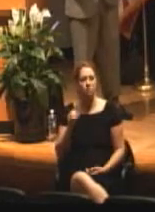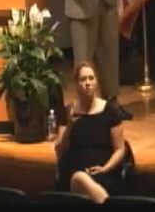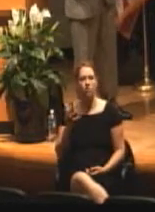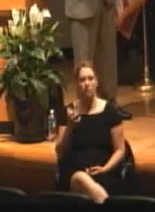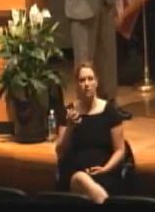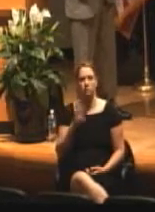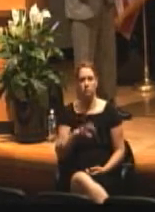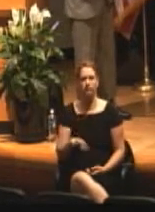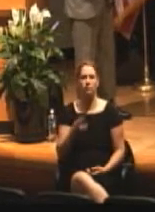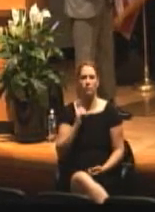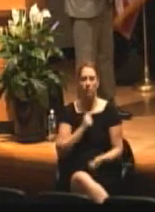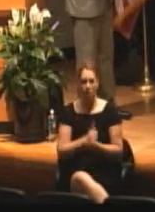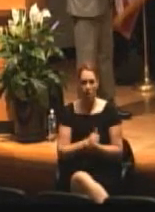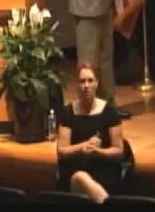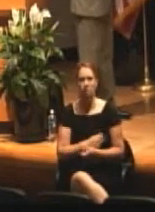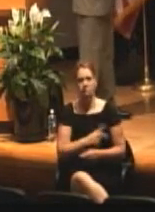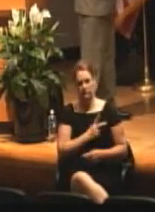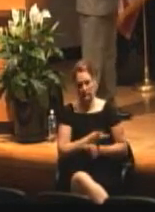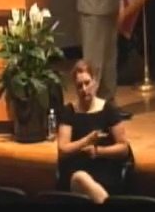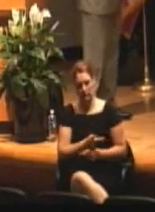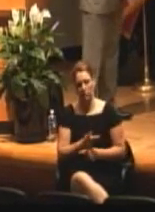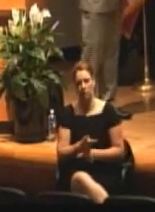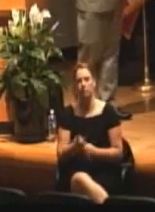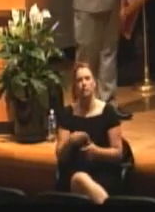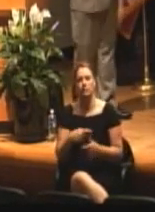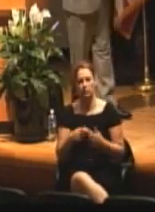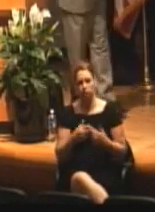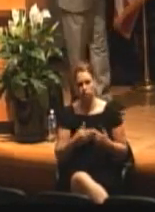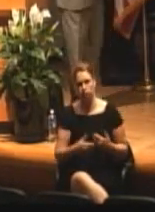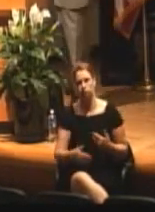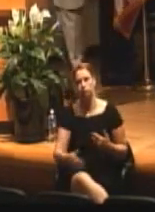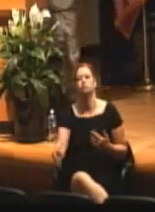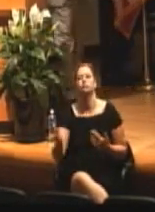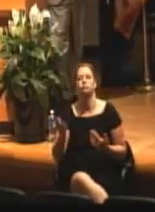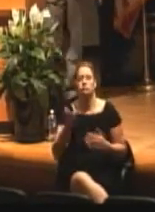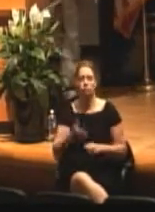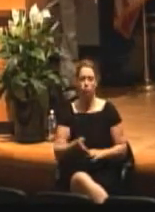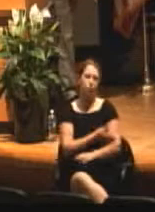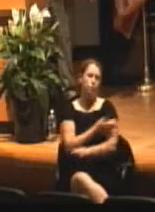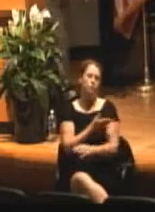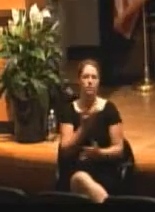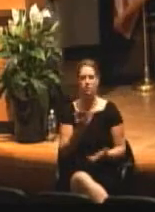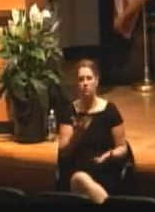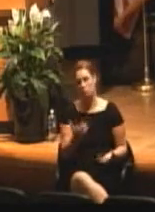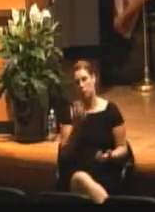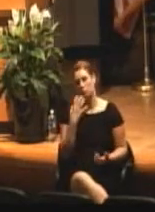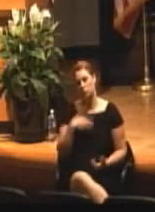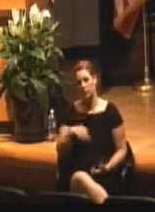up, get them taken care of, and move forward so that you can keep that piece going.